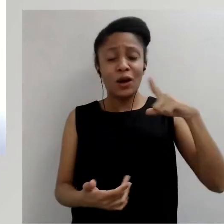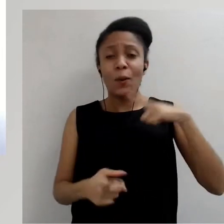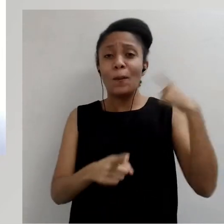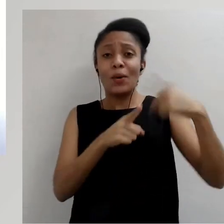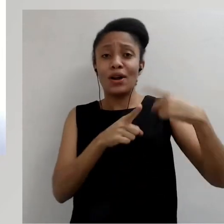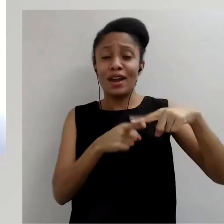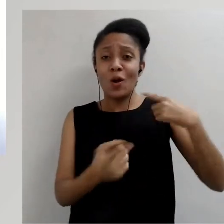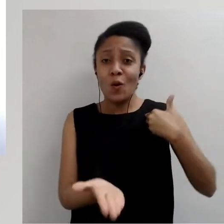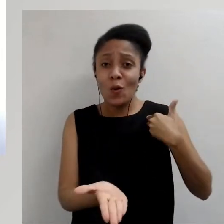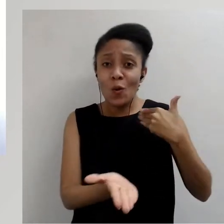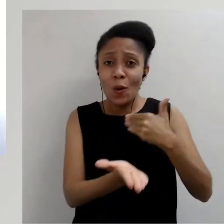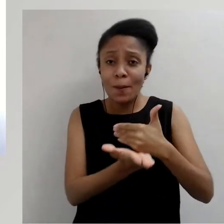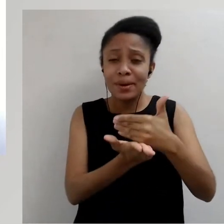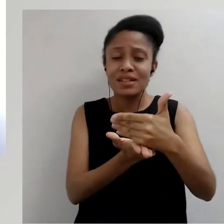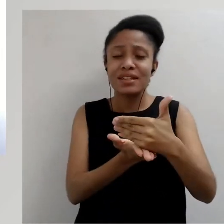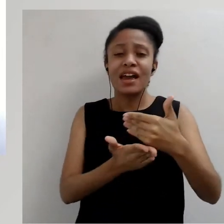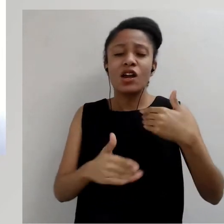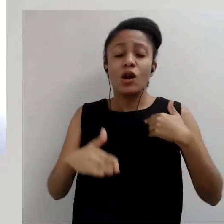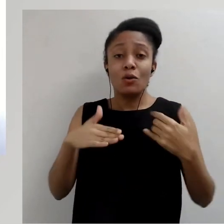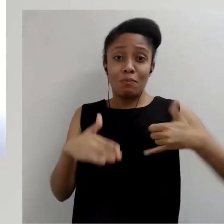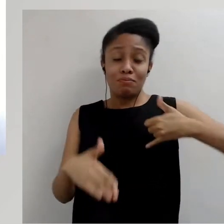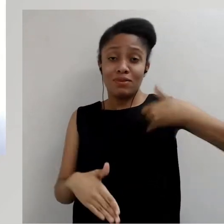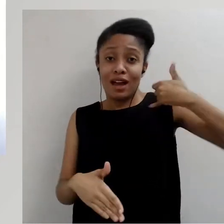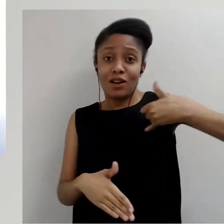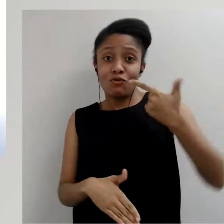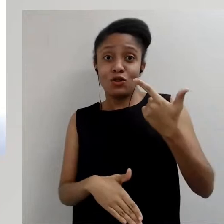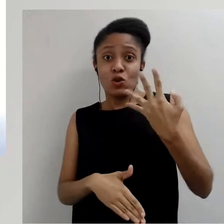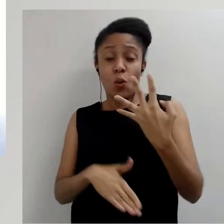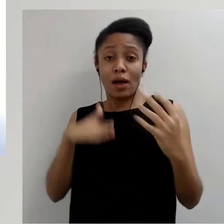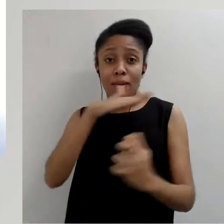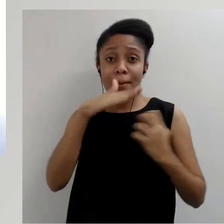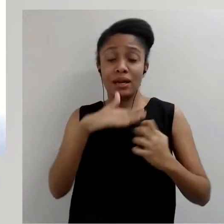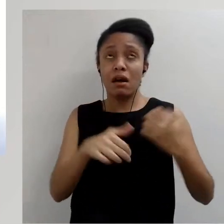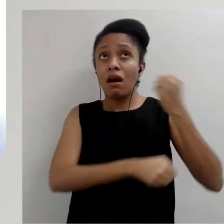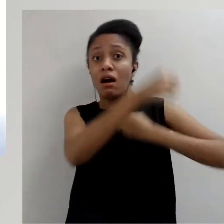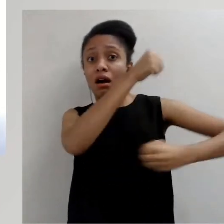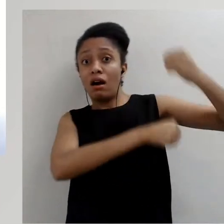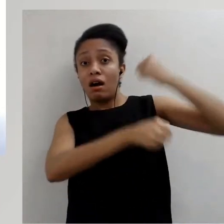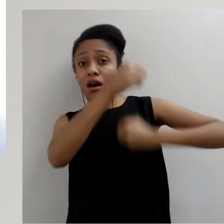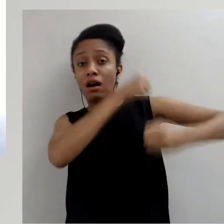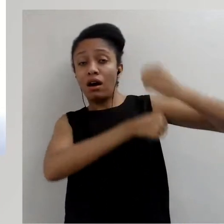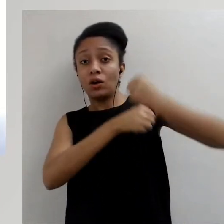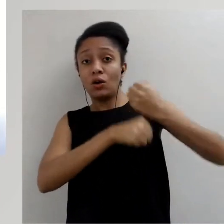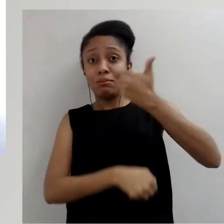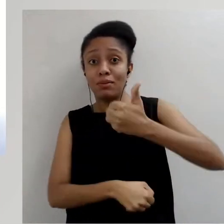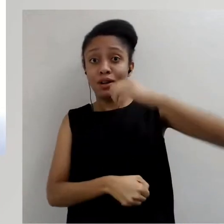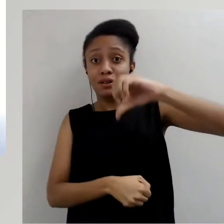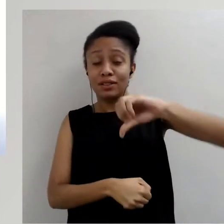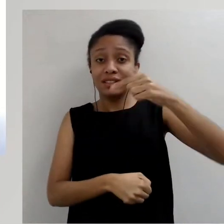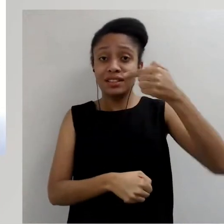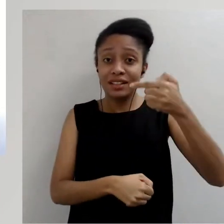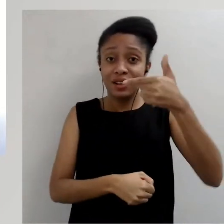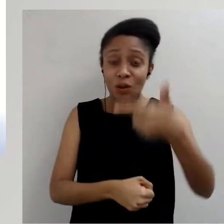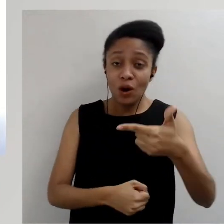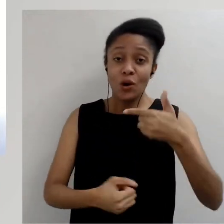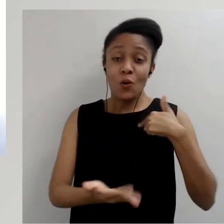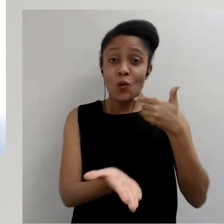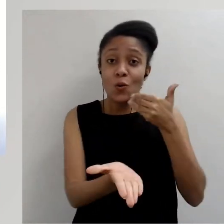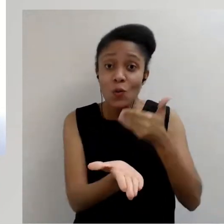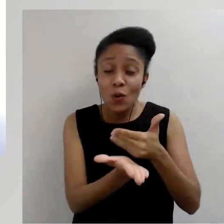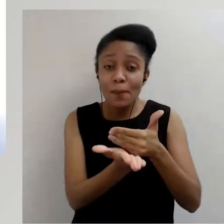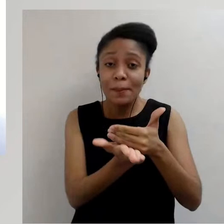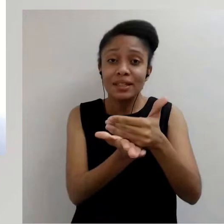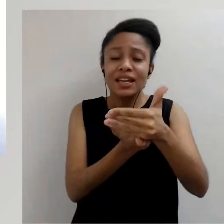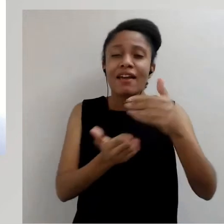printing industry, because I started the company with 24 years old in 1972. I started Congraf and